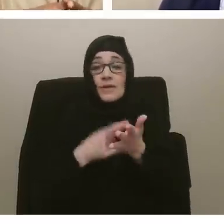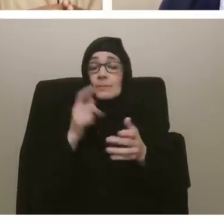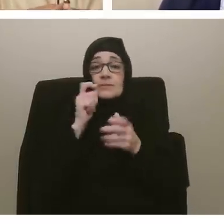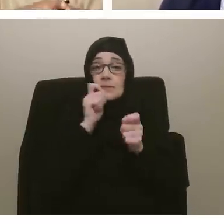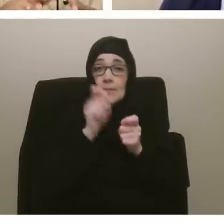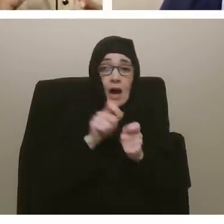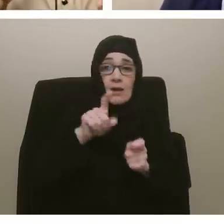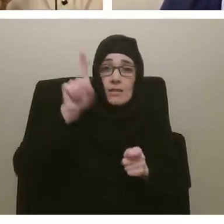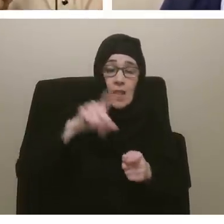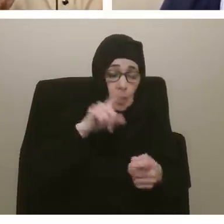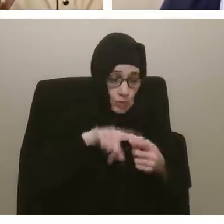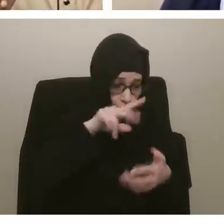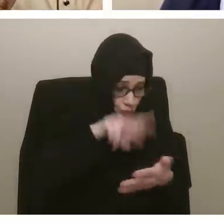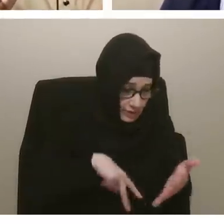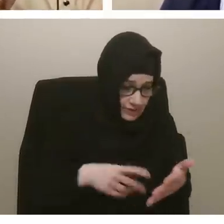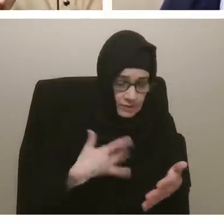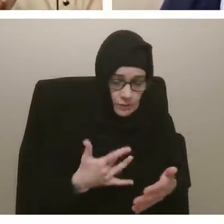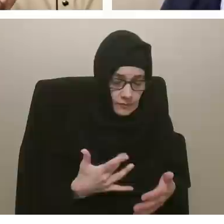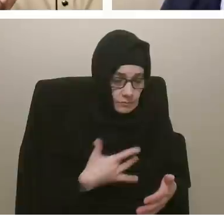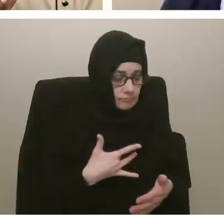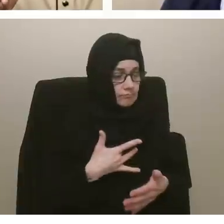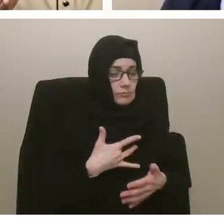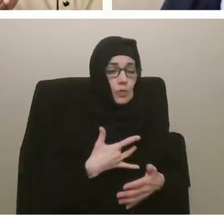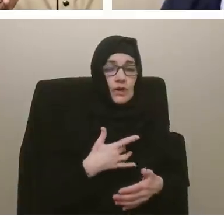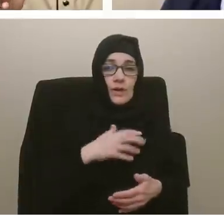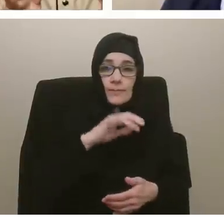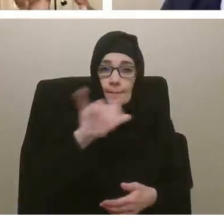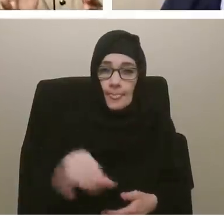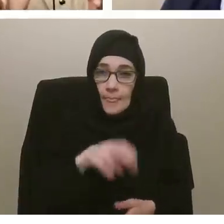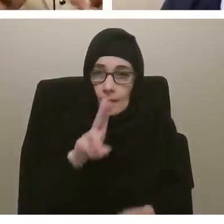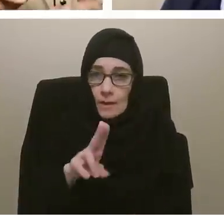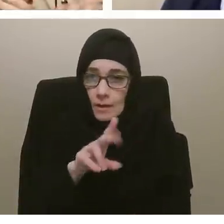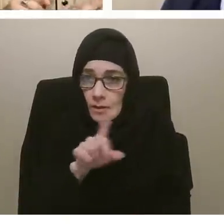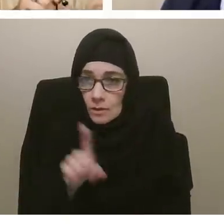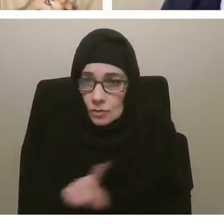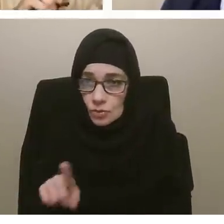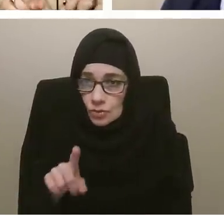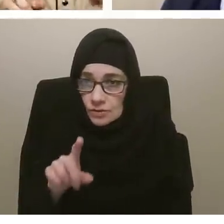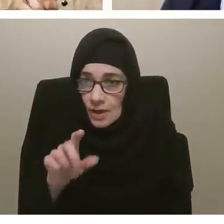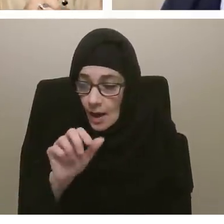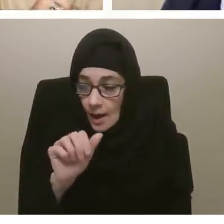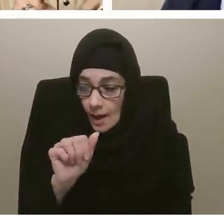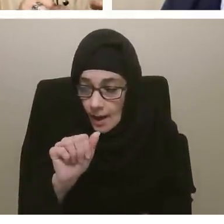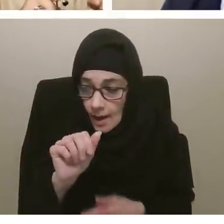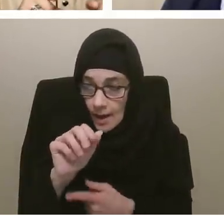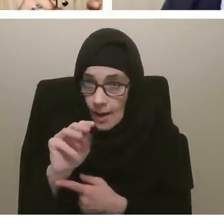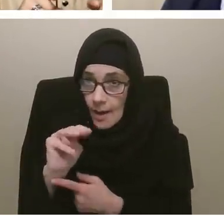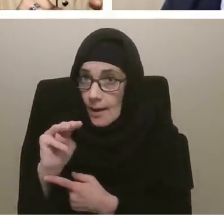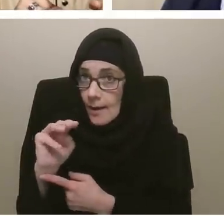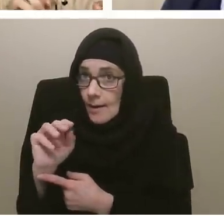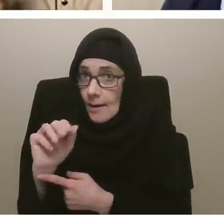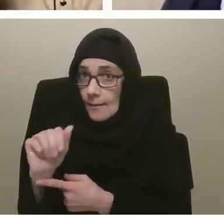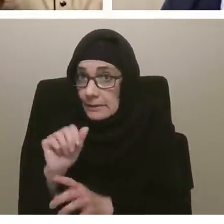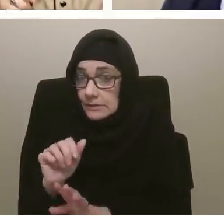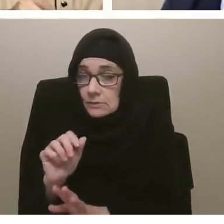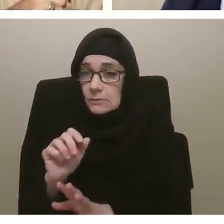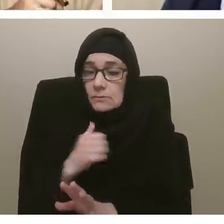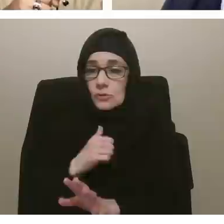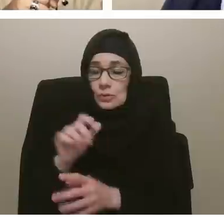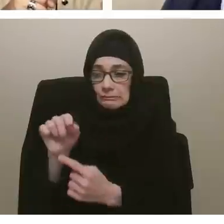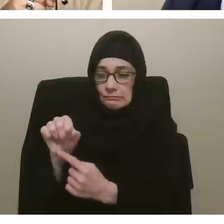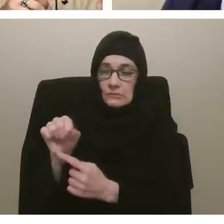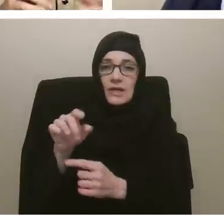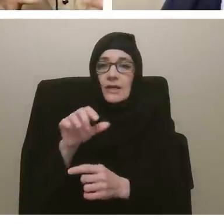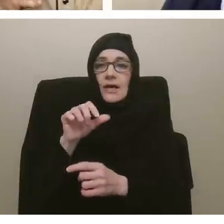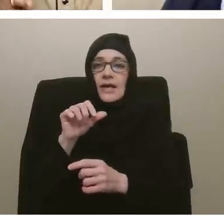again. Juz Amma is not random. Like, it's not like, not just that every surah connects to each other and it tells a